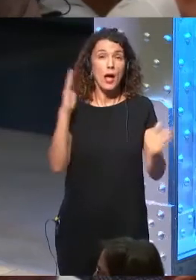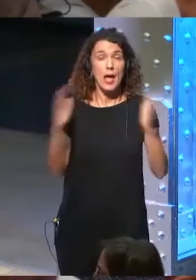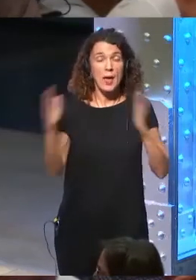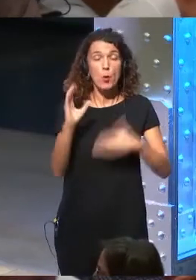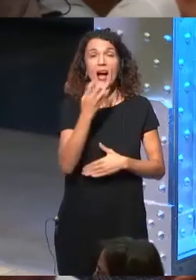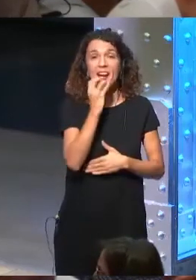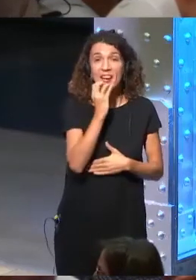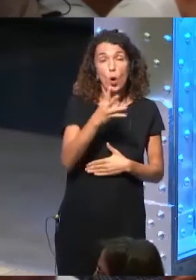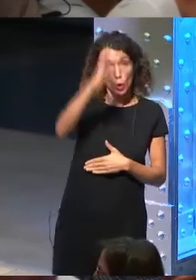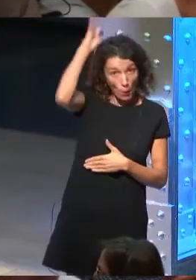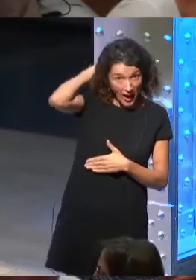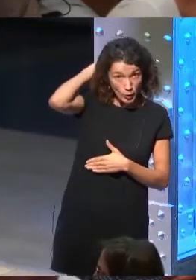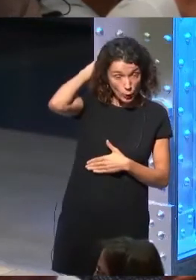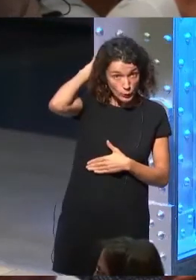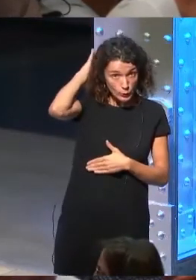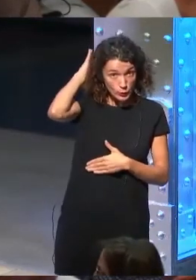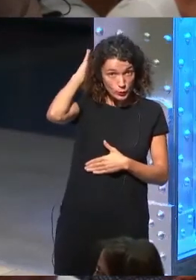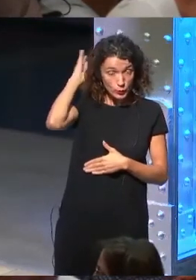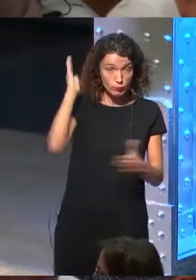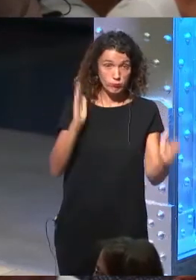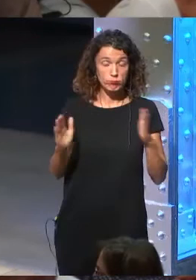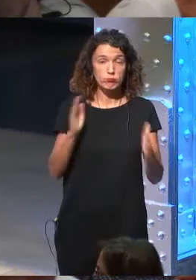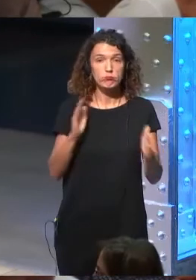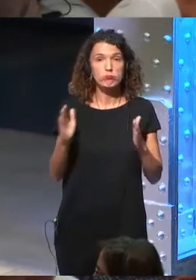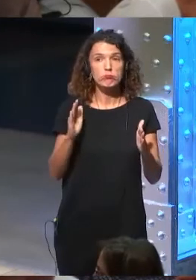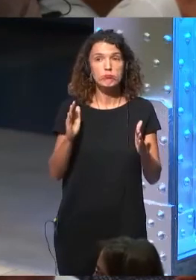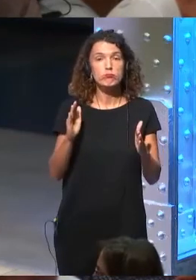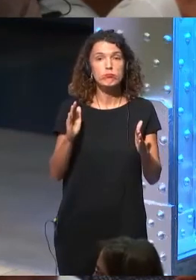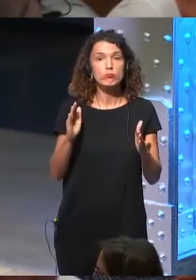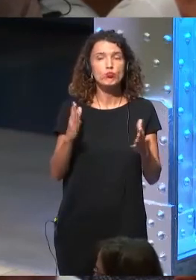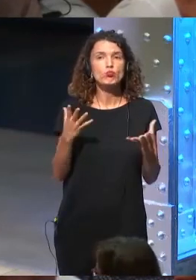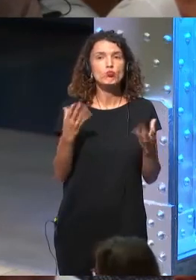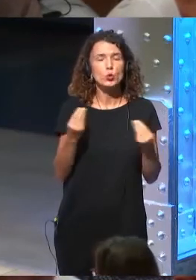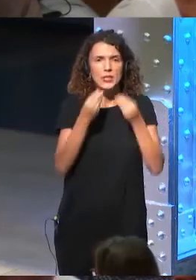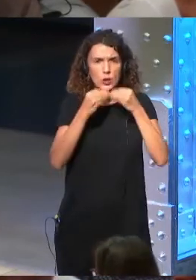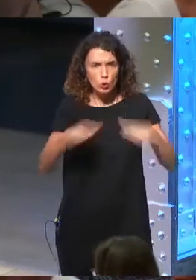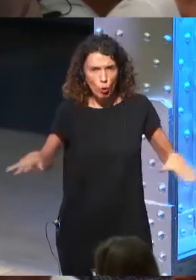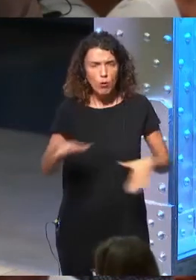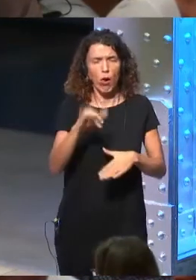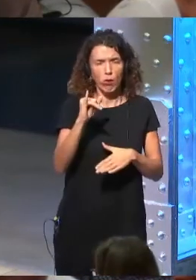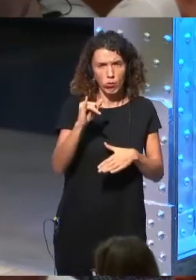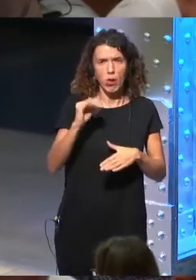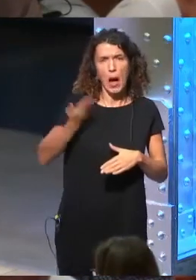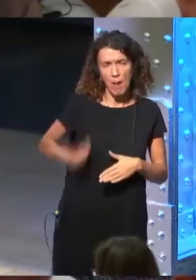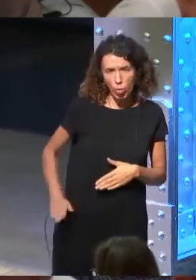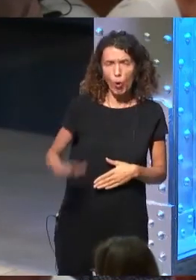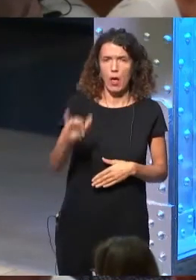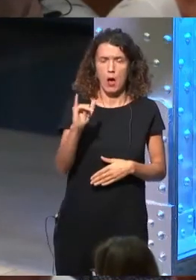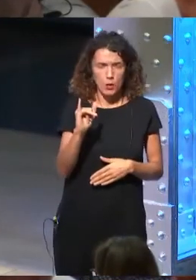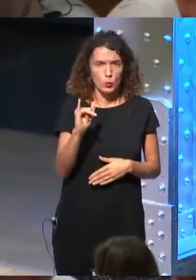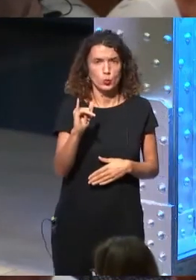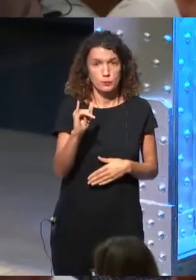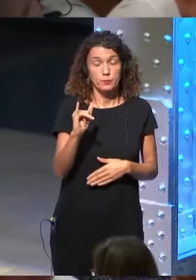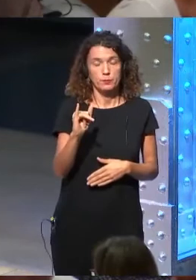Romans, probably. And there were a lot of stories about the Amazons. And